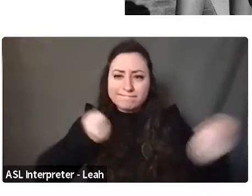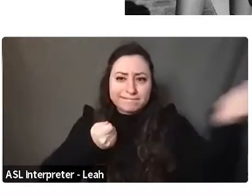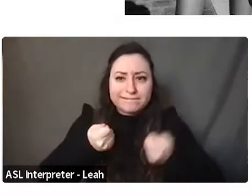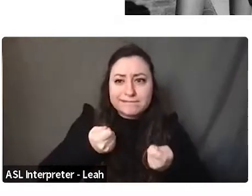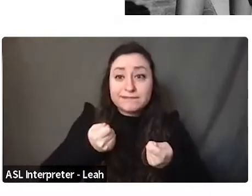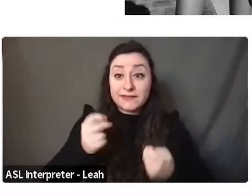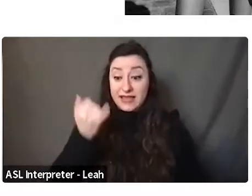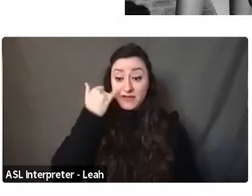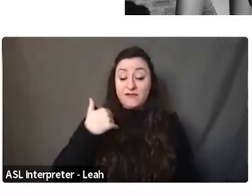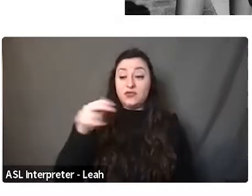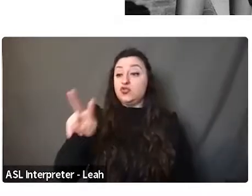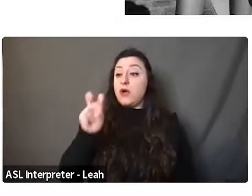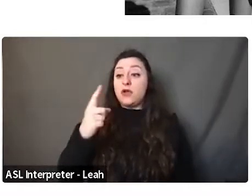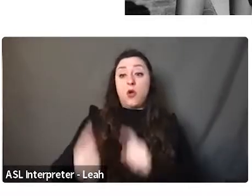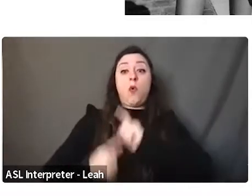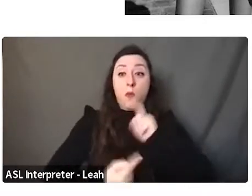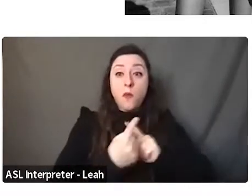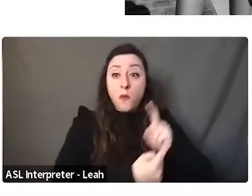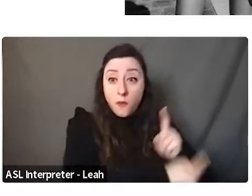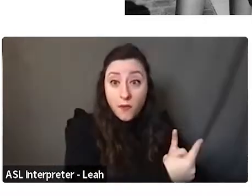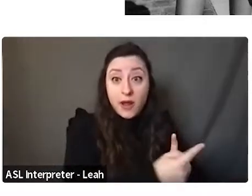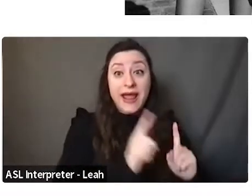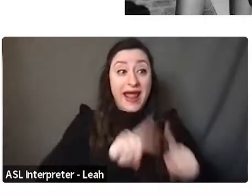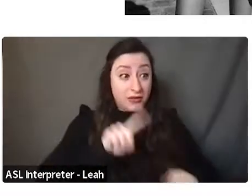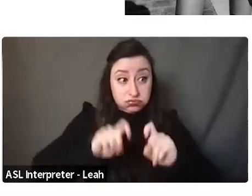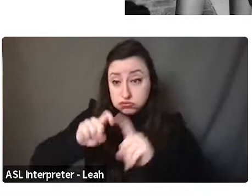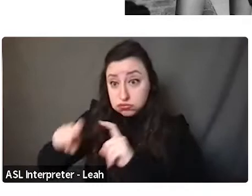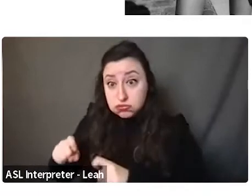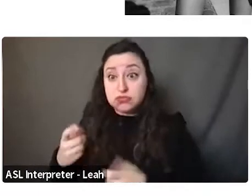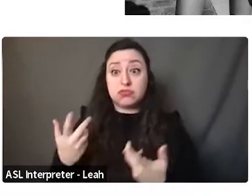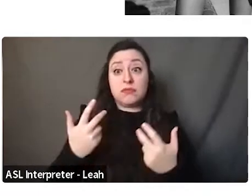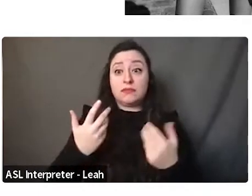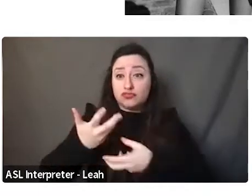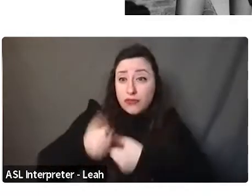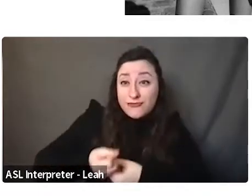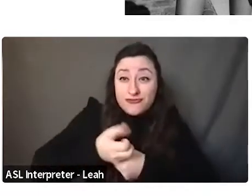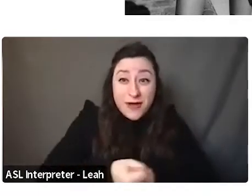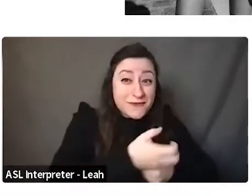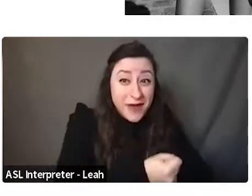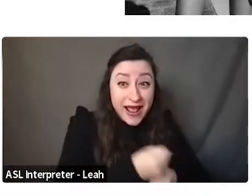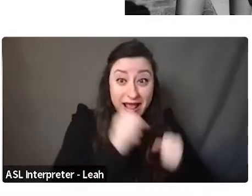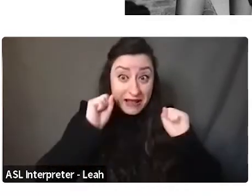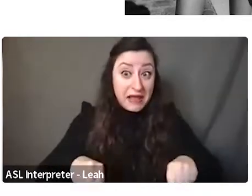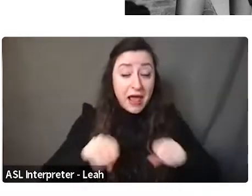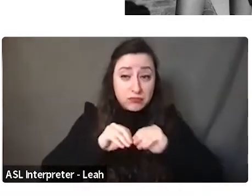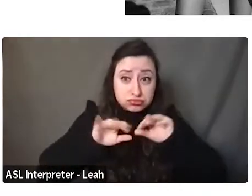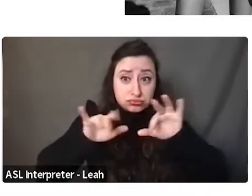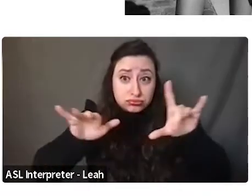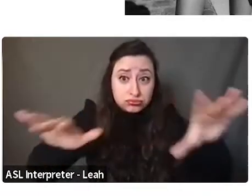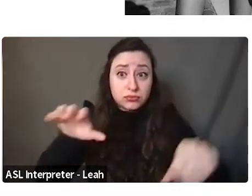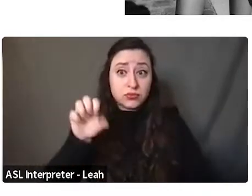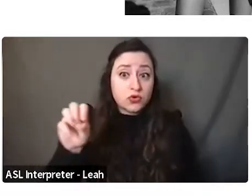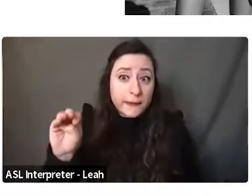have 200 one-on-one conversations and we're answering people's questions and we're building trust, can that translate on social media into